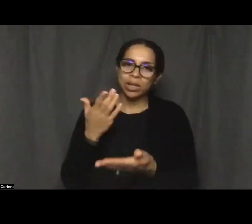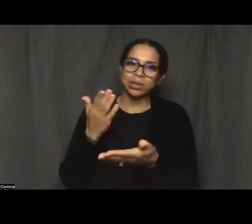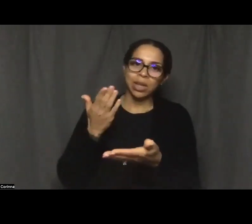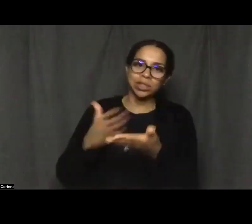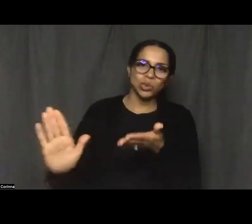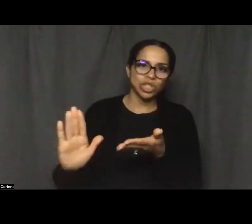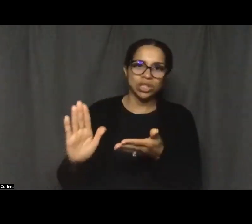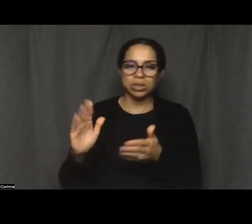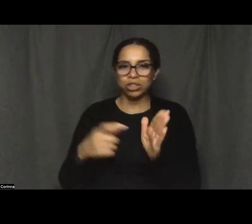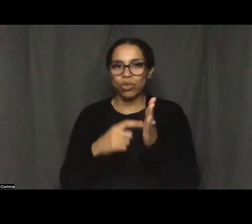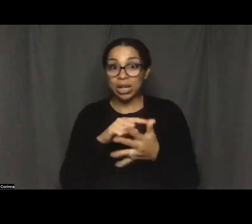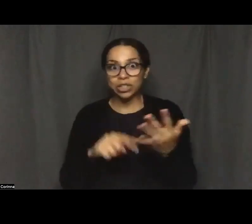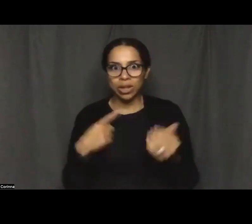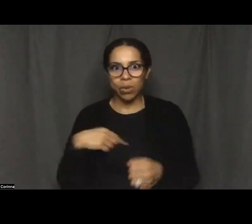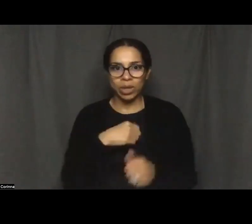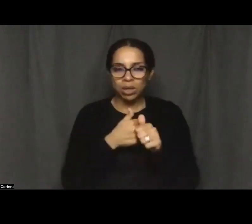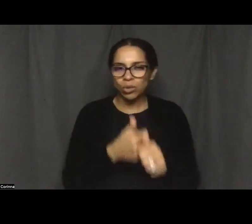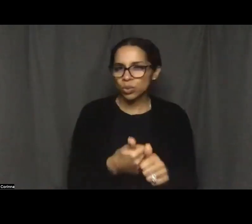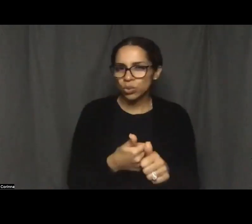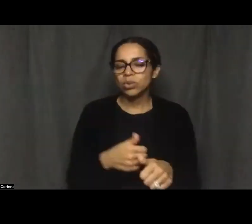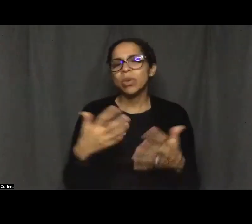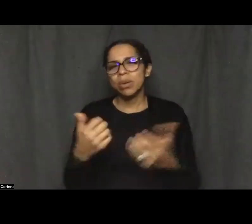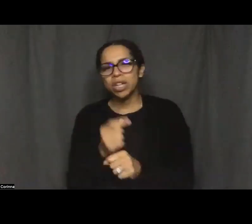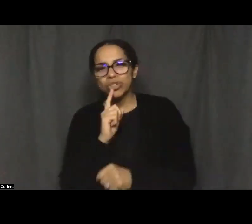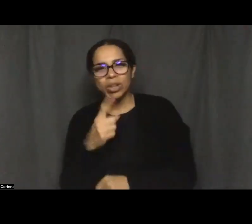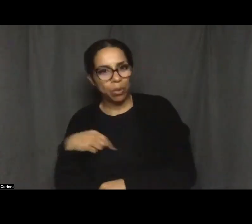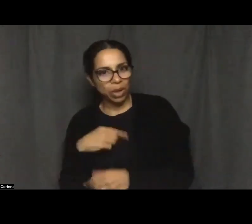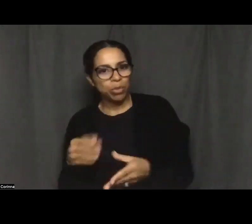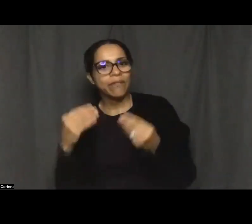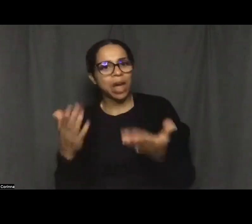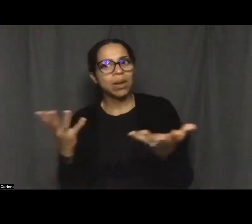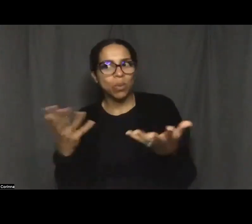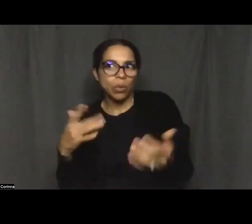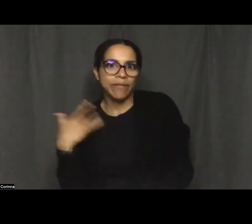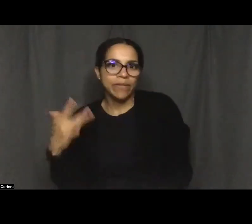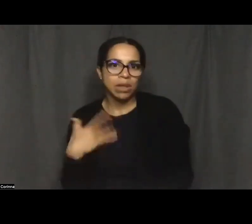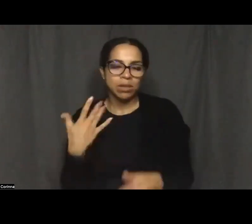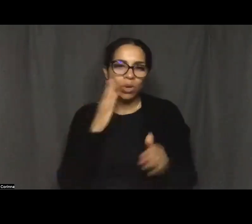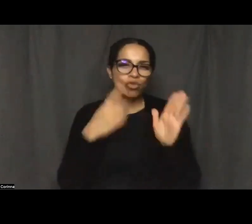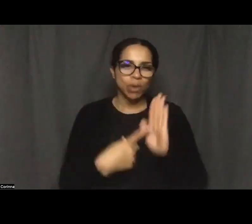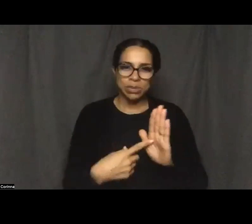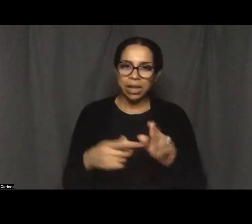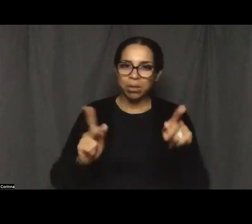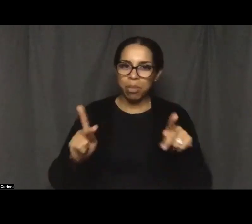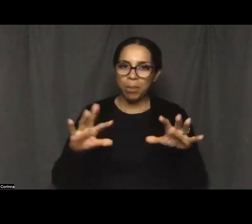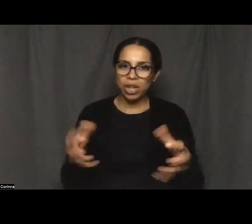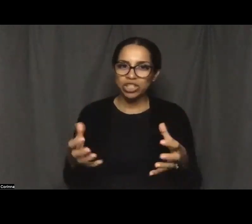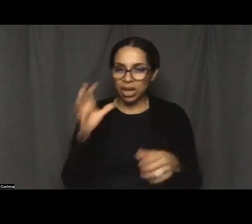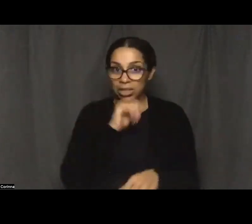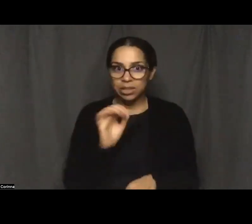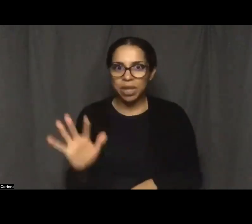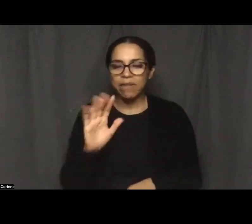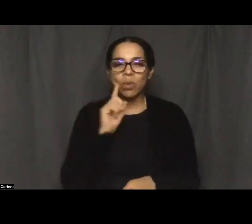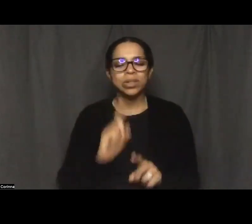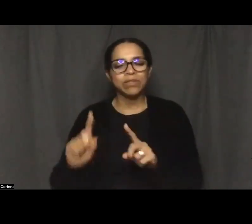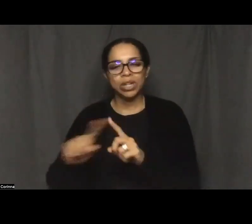use. Because we want to make sure we provide what we feel representative population estimates are for different metrics. But thank